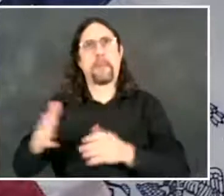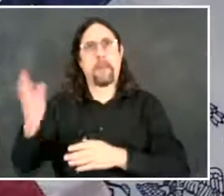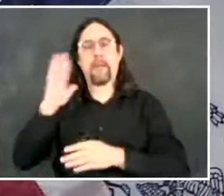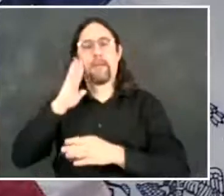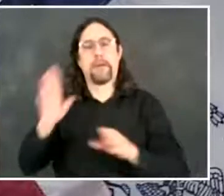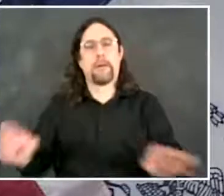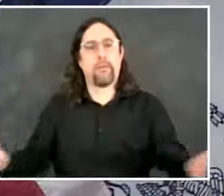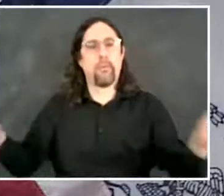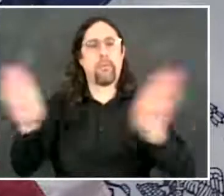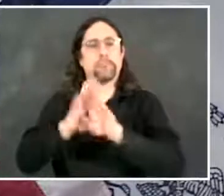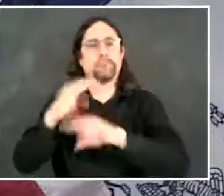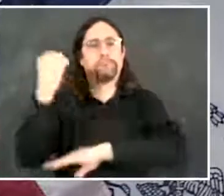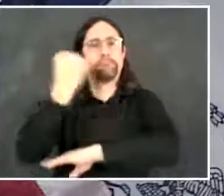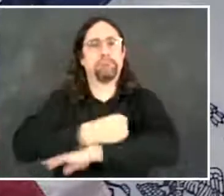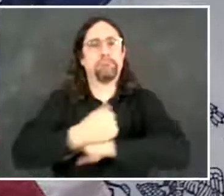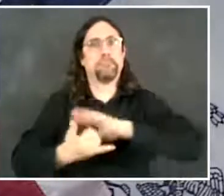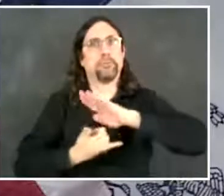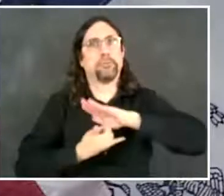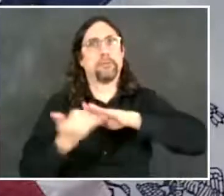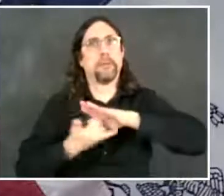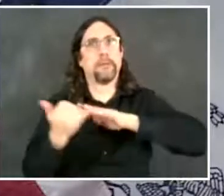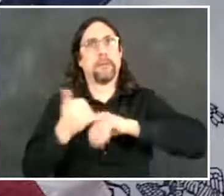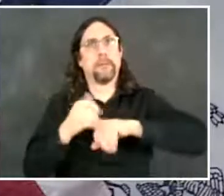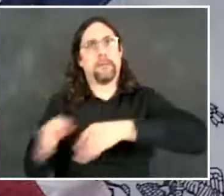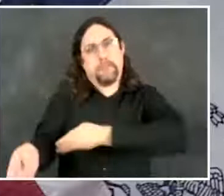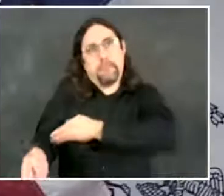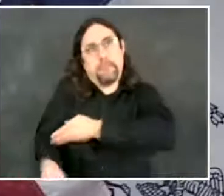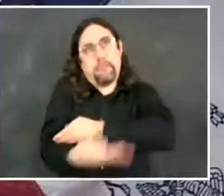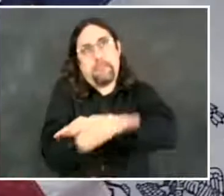are walking your way. Kathleen,